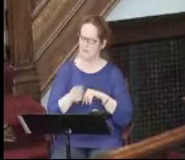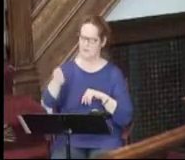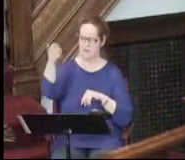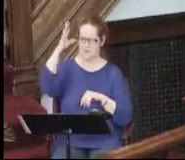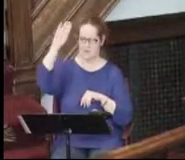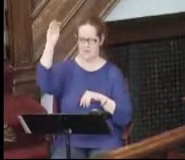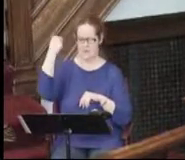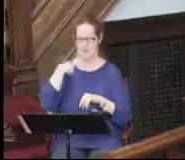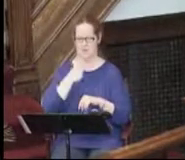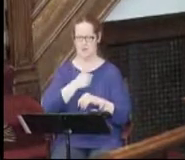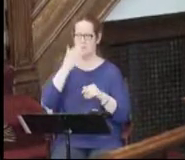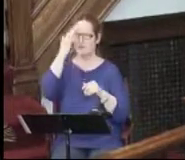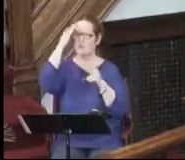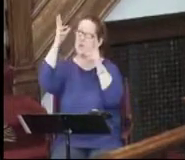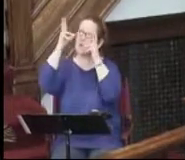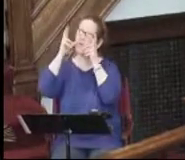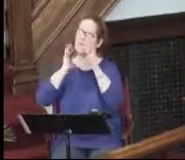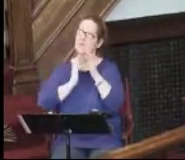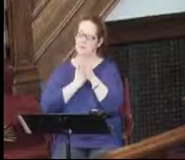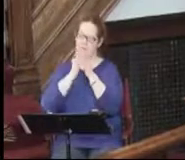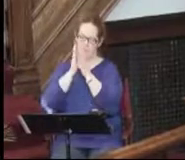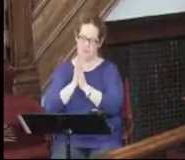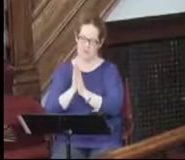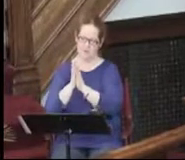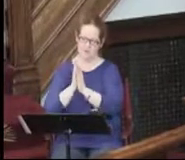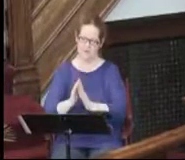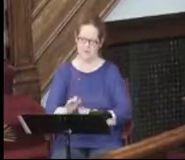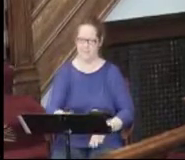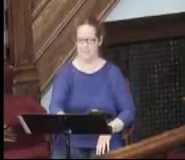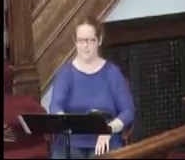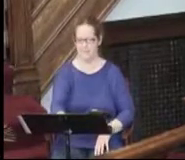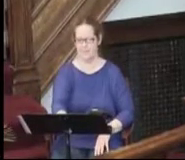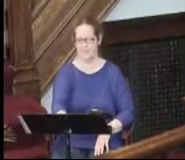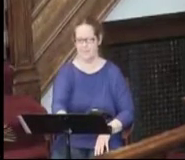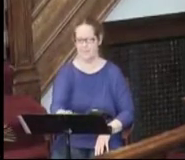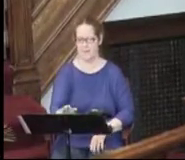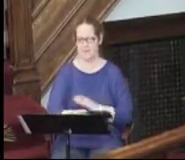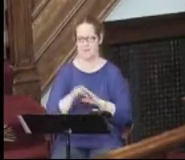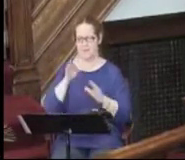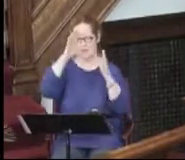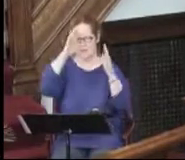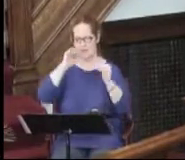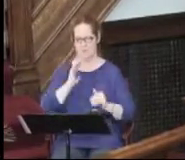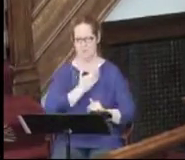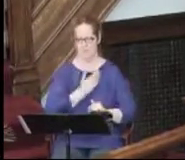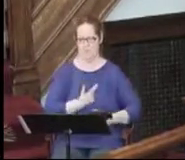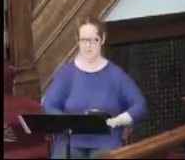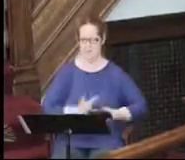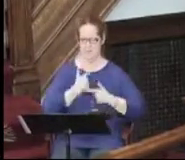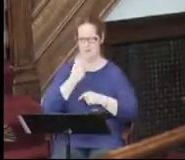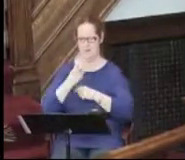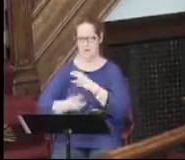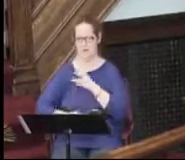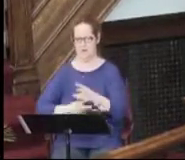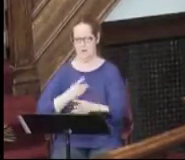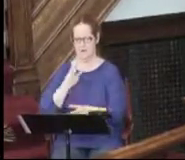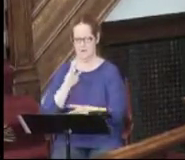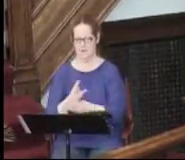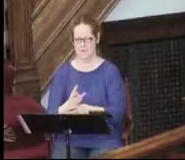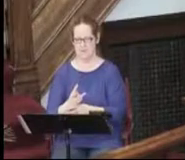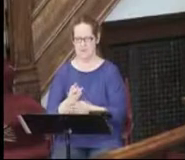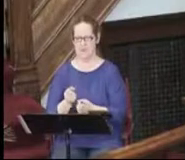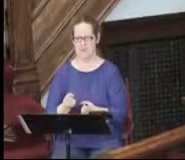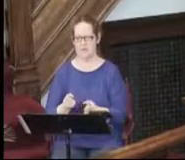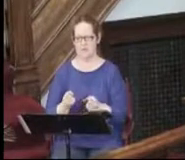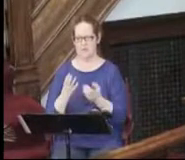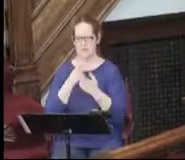God of grace, we know you hear our prayers. Spirit of hope, in our